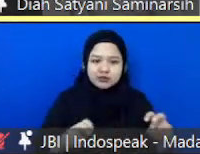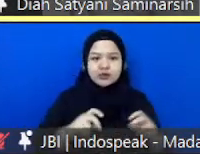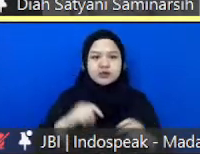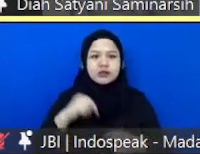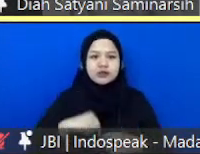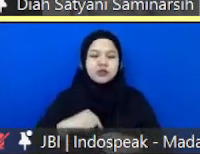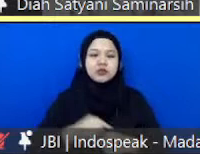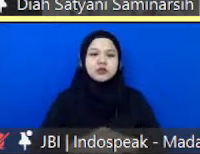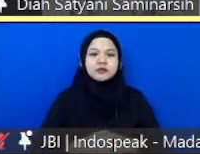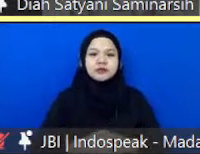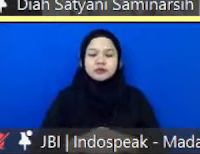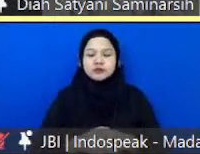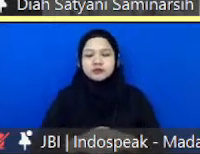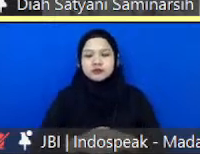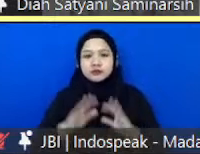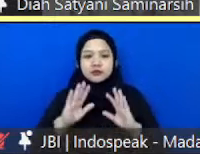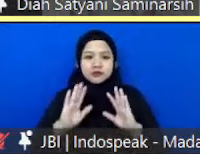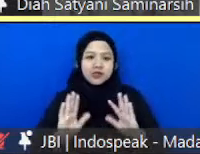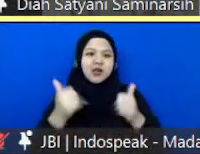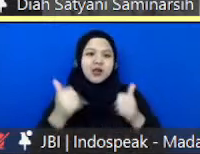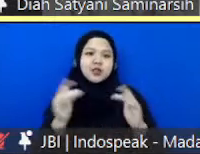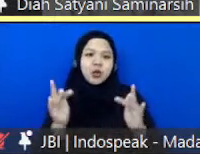Contact tracing result,